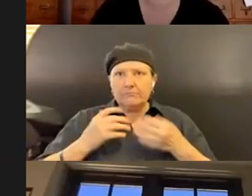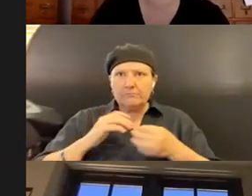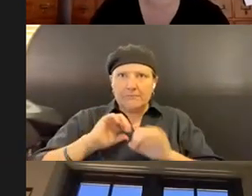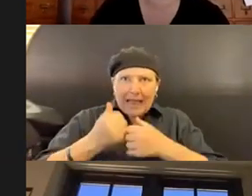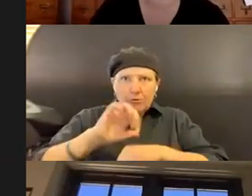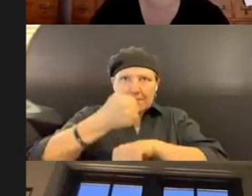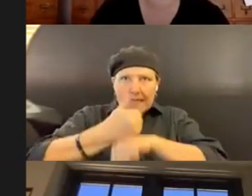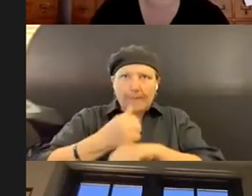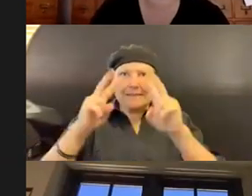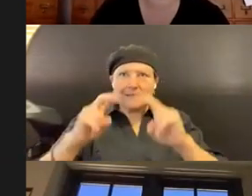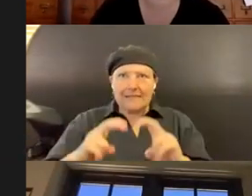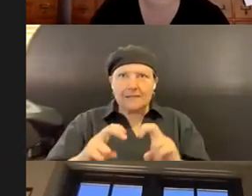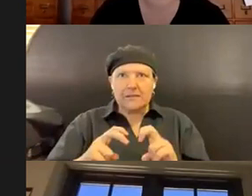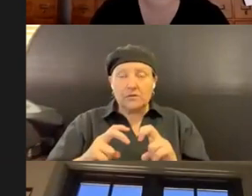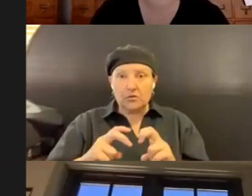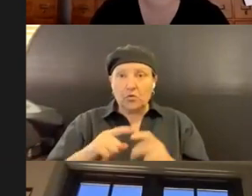sure you guys get it.